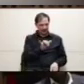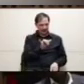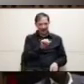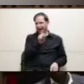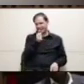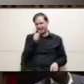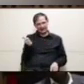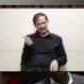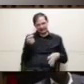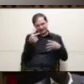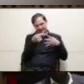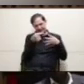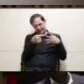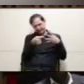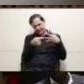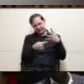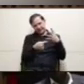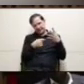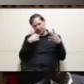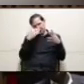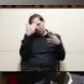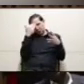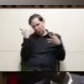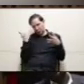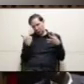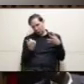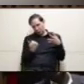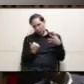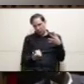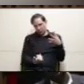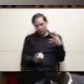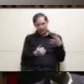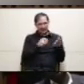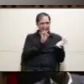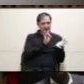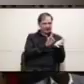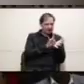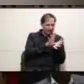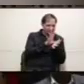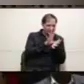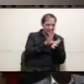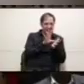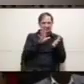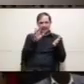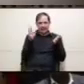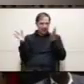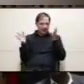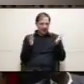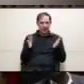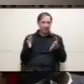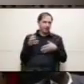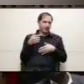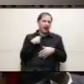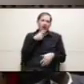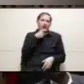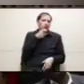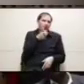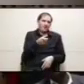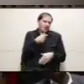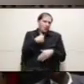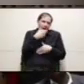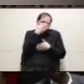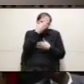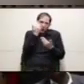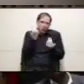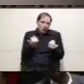others that he was dismissed from where, let me not comment on that.